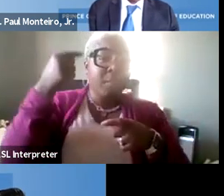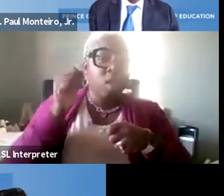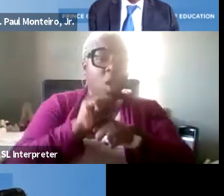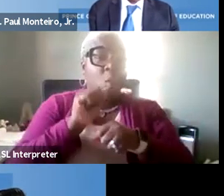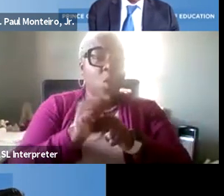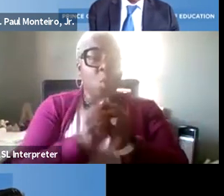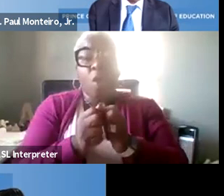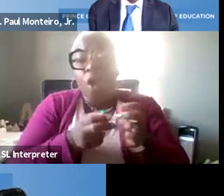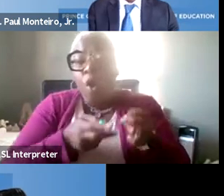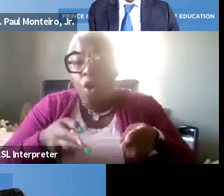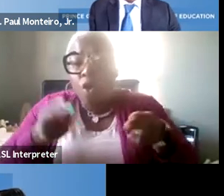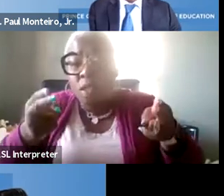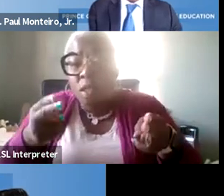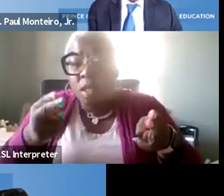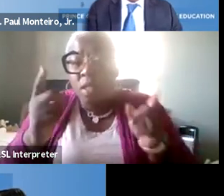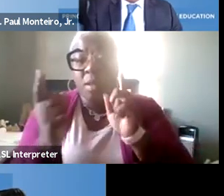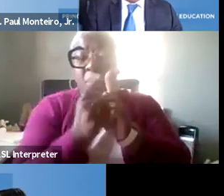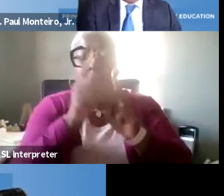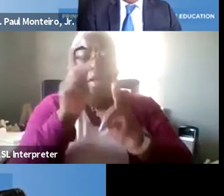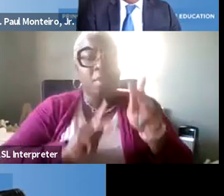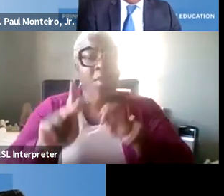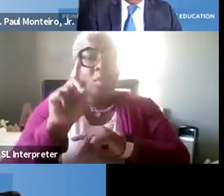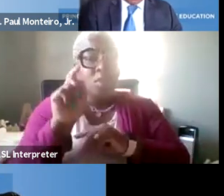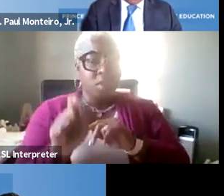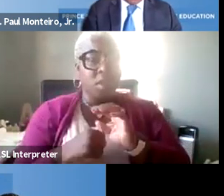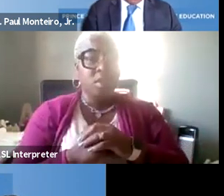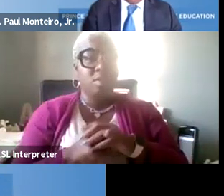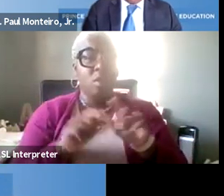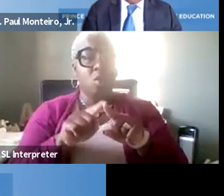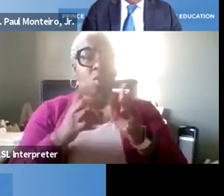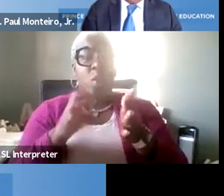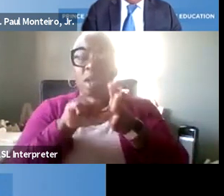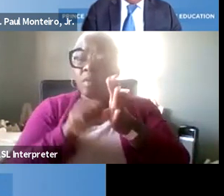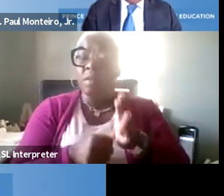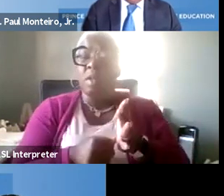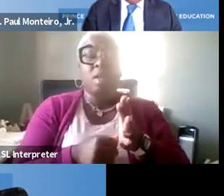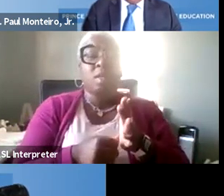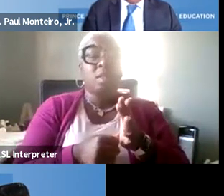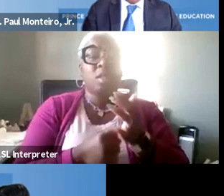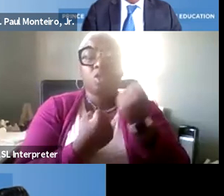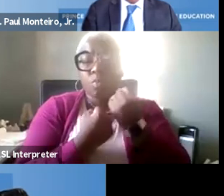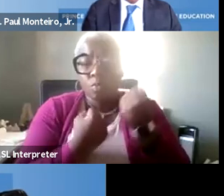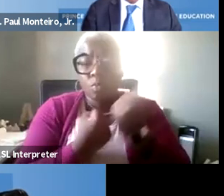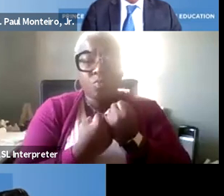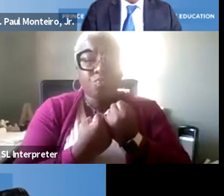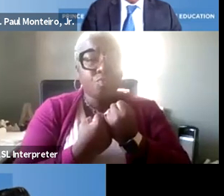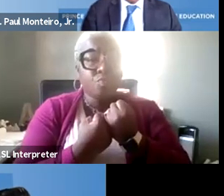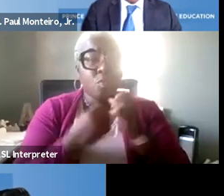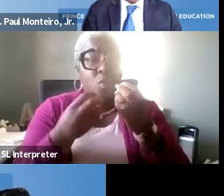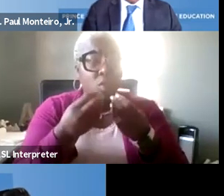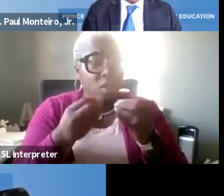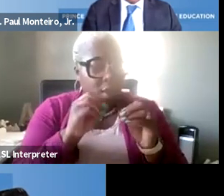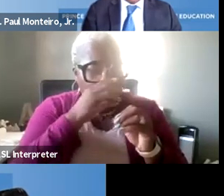of urgency to meet the people's needs. We also want to emphasize our support for the full modernization and